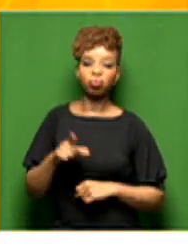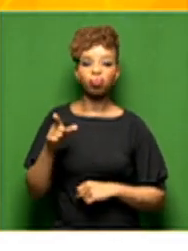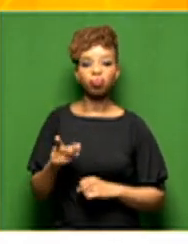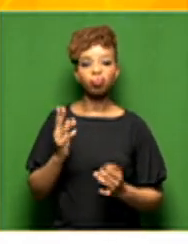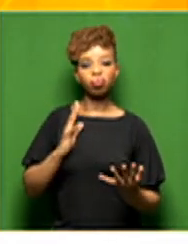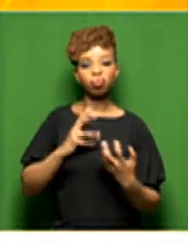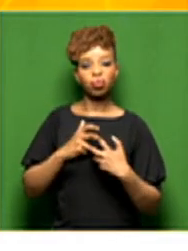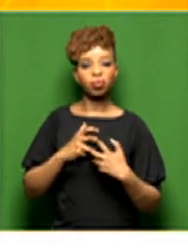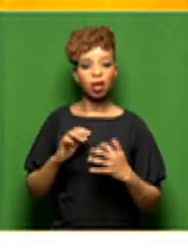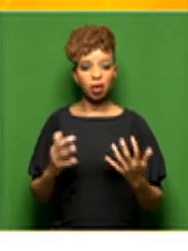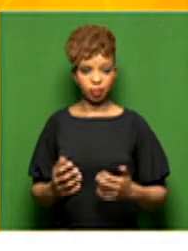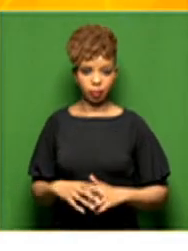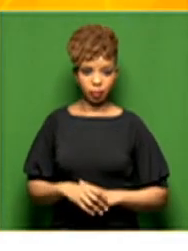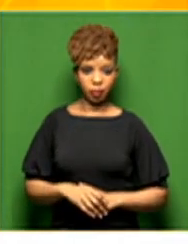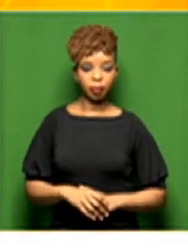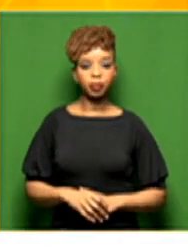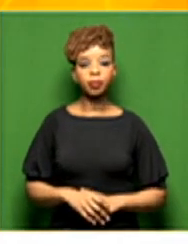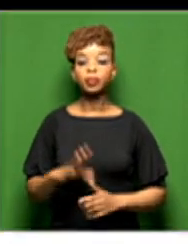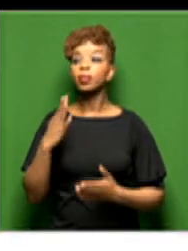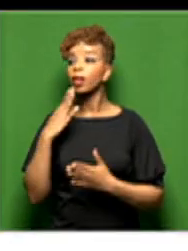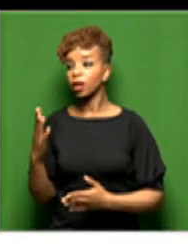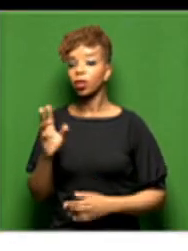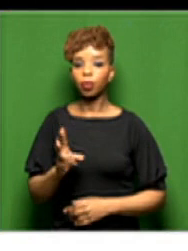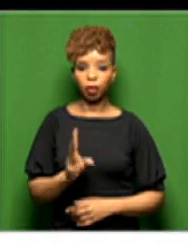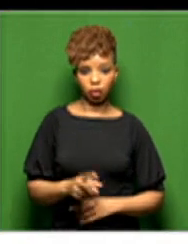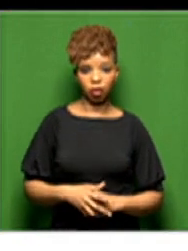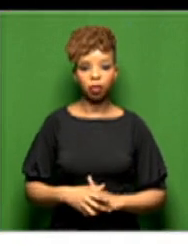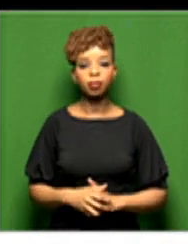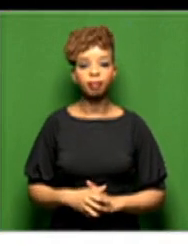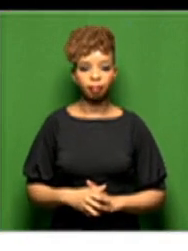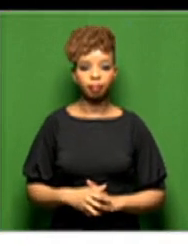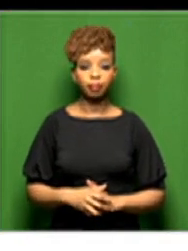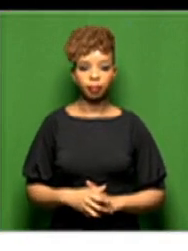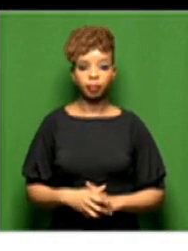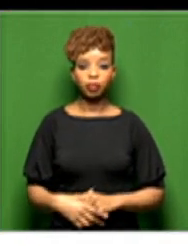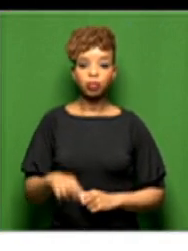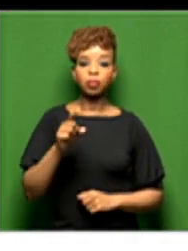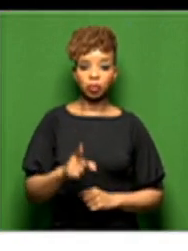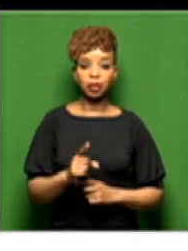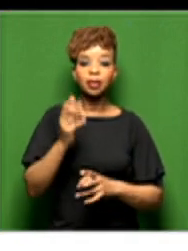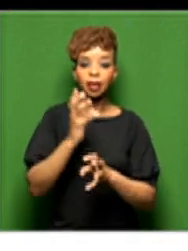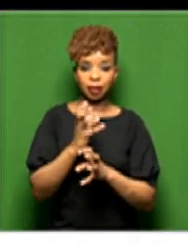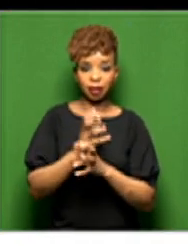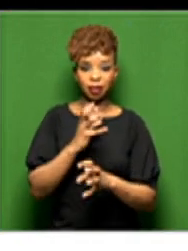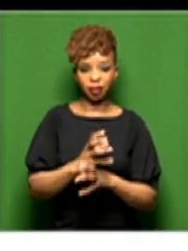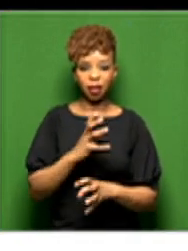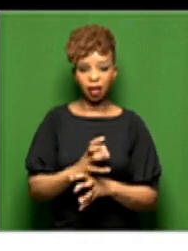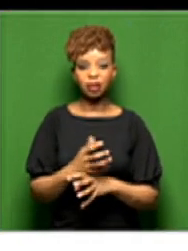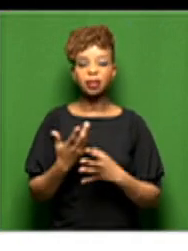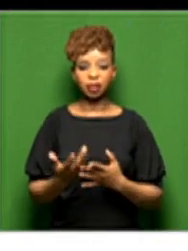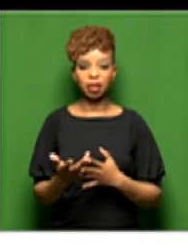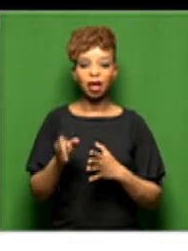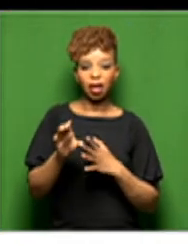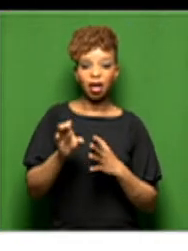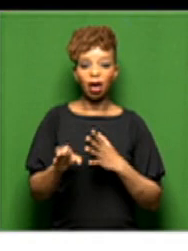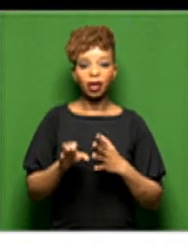So it was thank you once again. So it was a very difficult character for me to connect with because